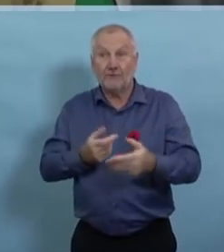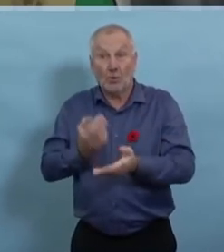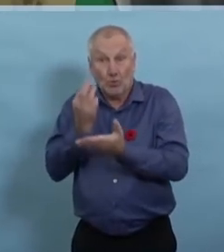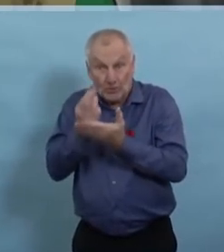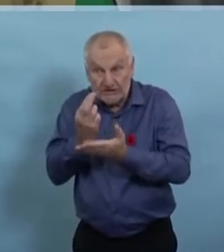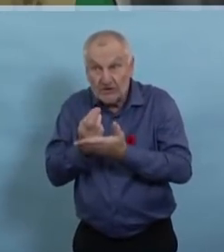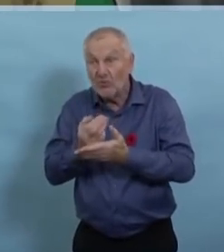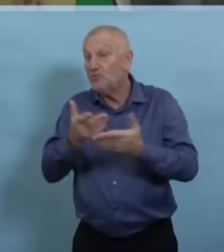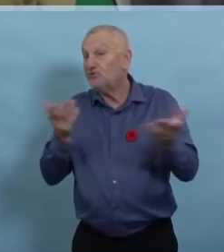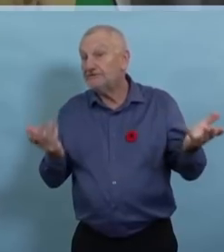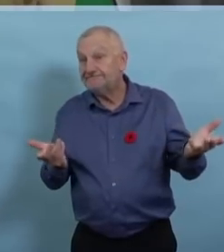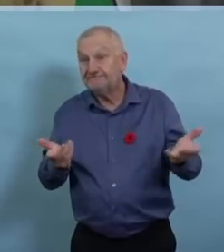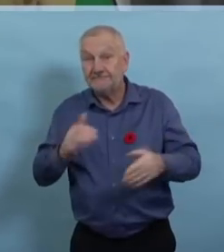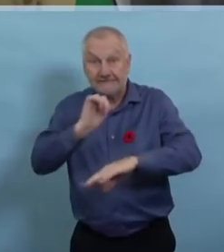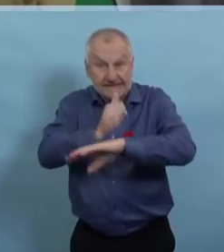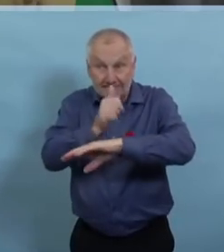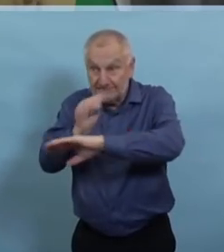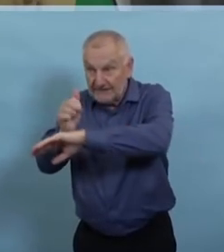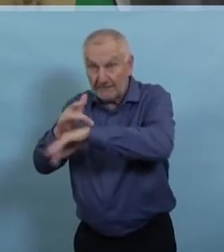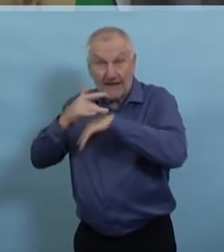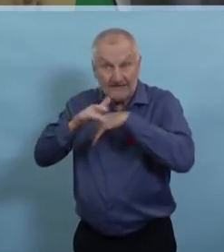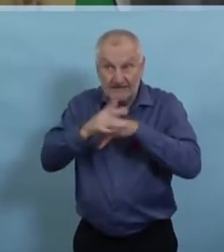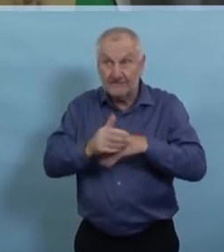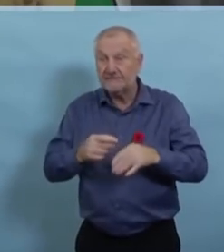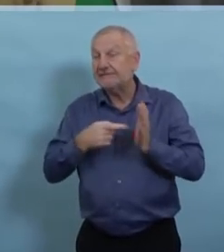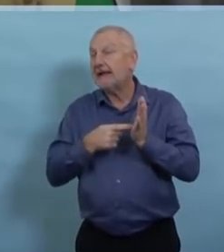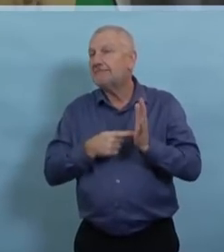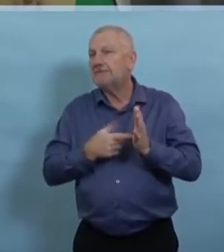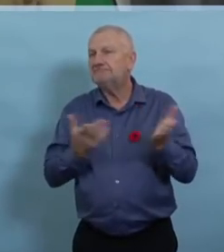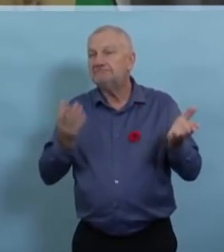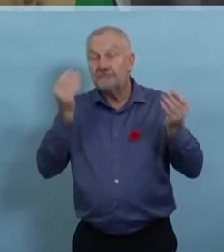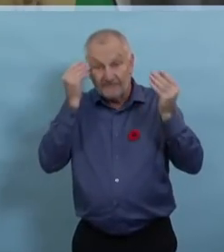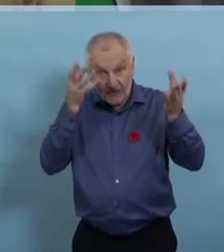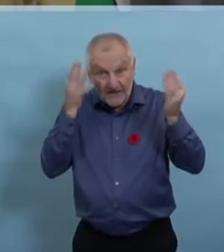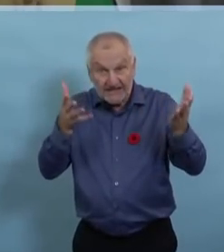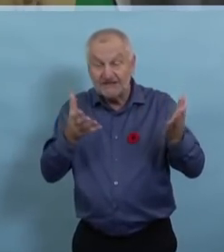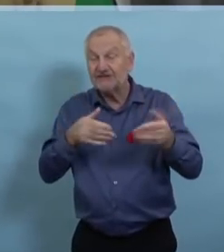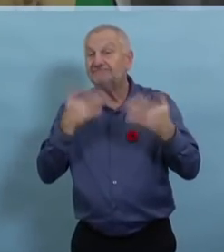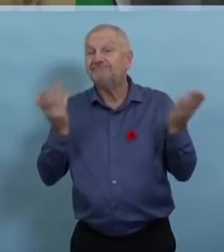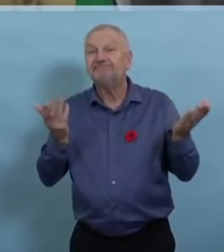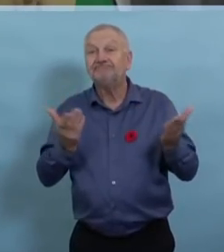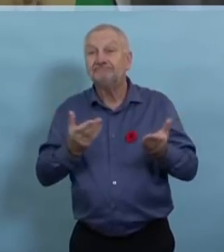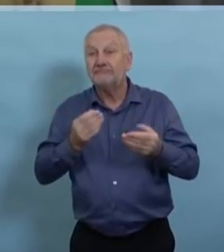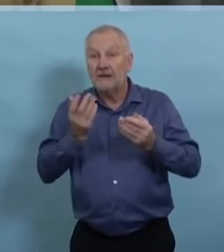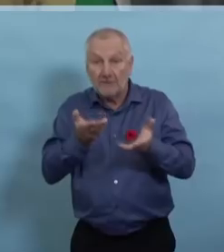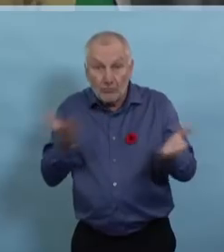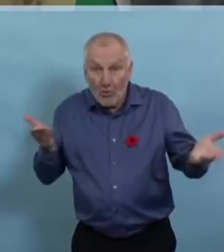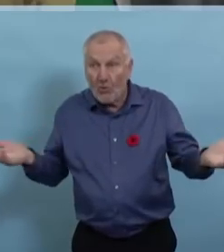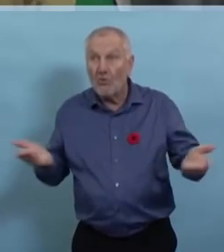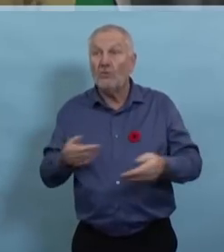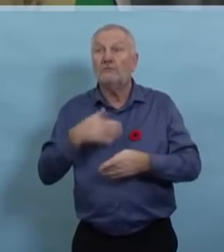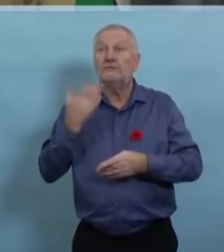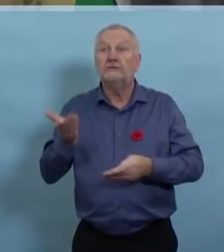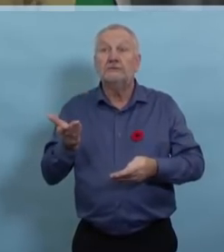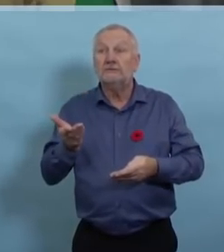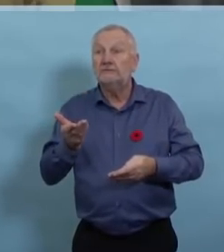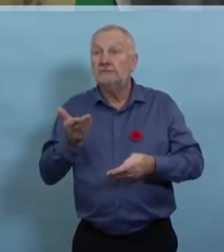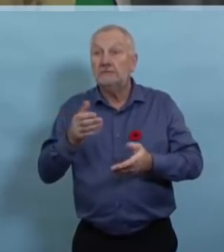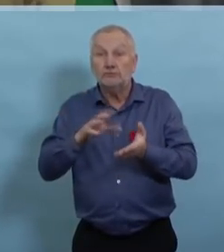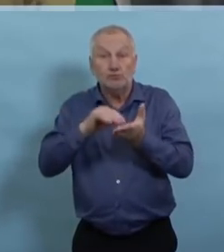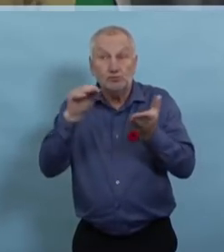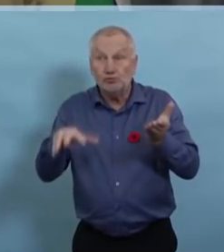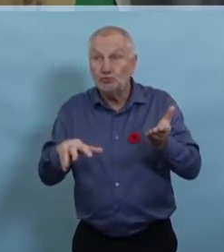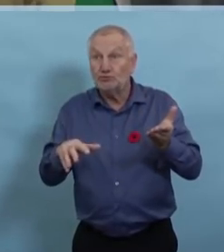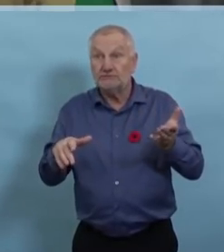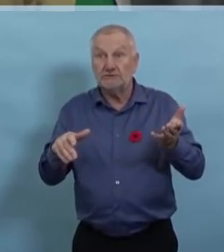available in terms of material that can be provided to those students who are doing at-home learning so that it's not, you know, incumbent always